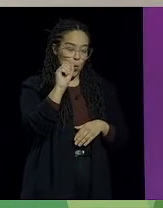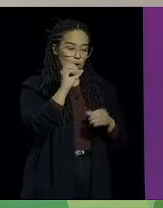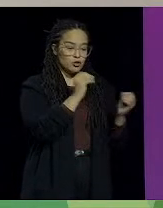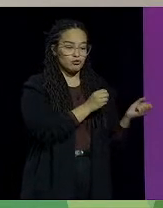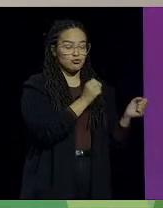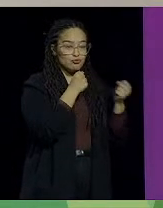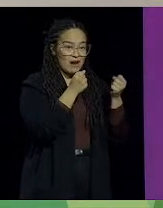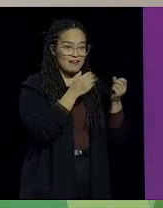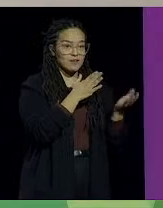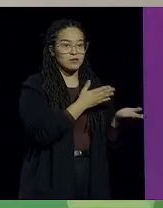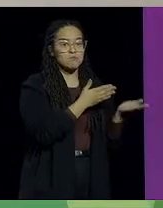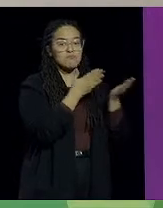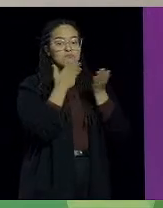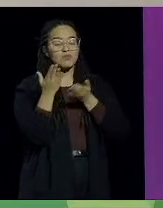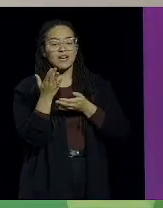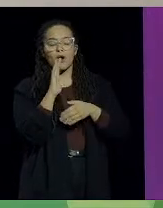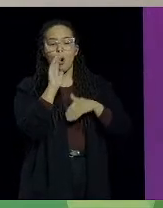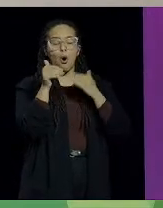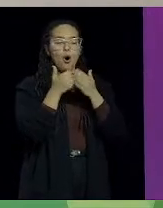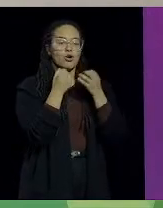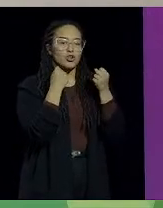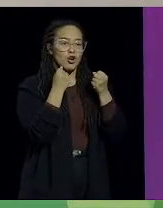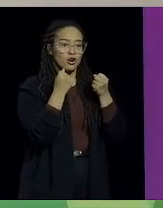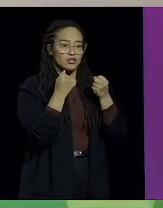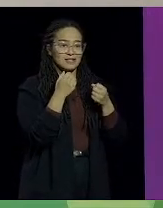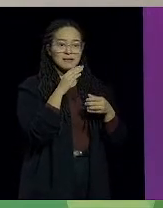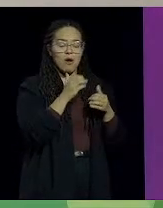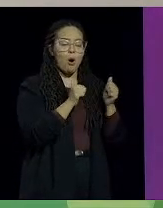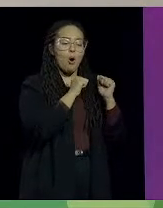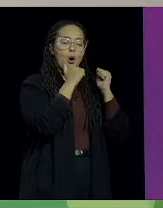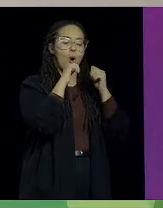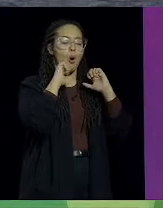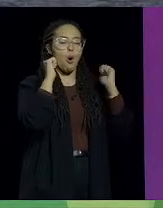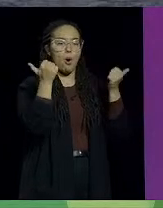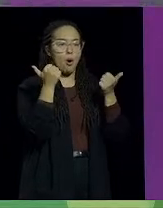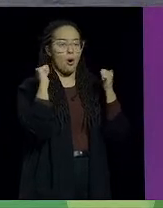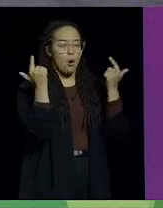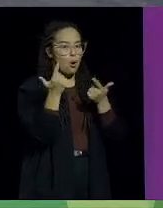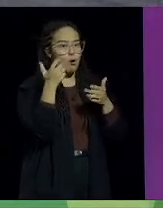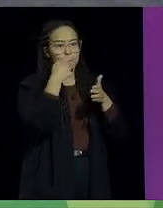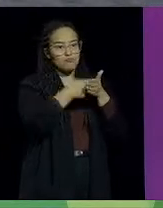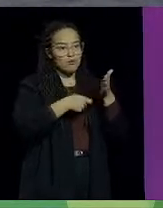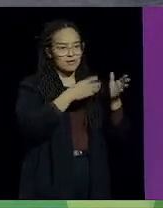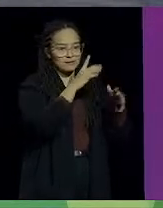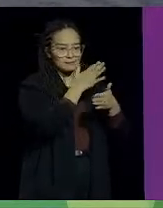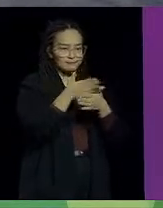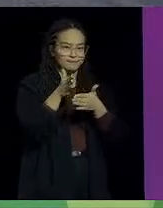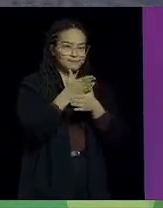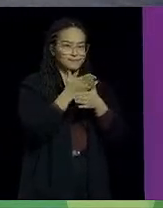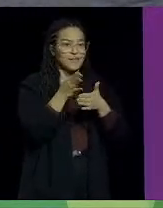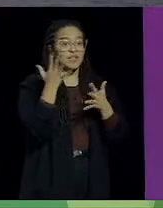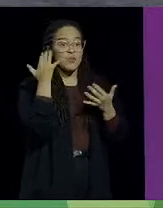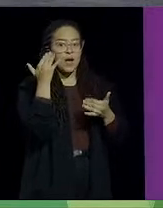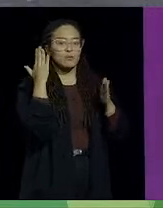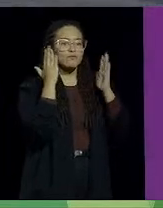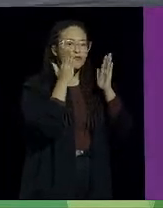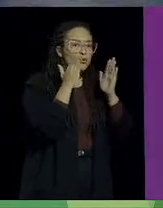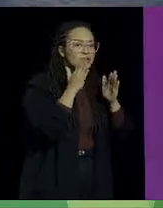in all price segments. It's why we are focusing on hardware-agnostic software, such as